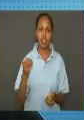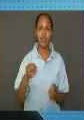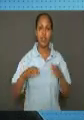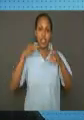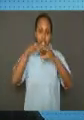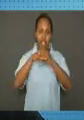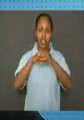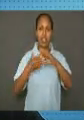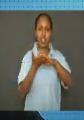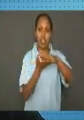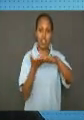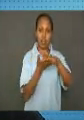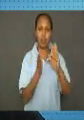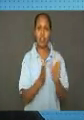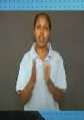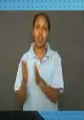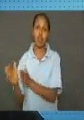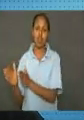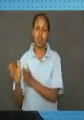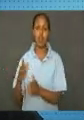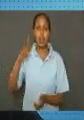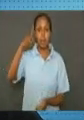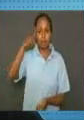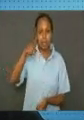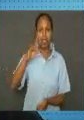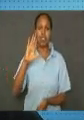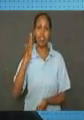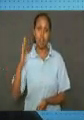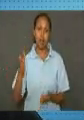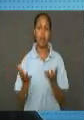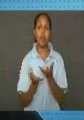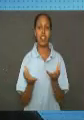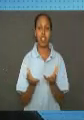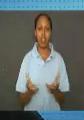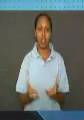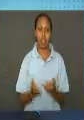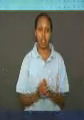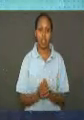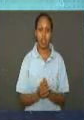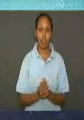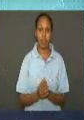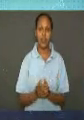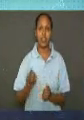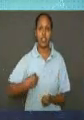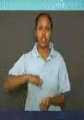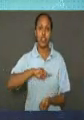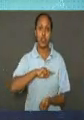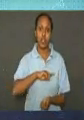inner layer made up of P-type material.